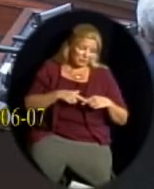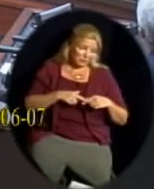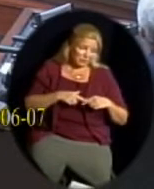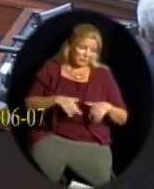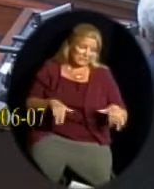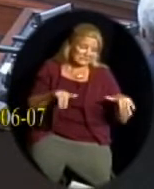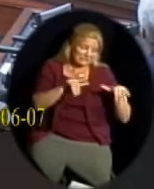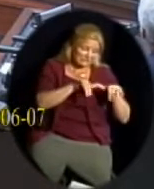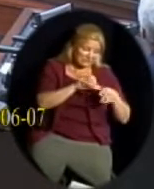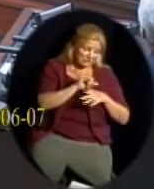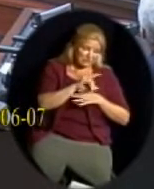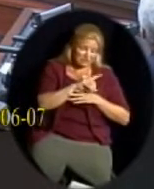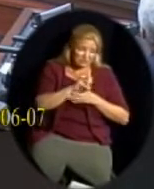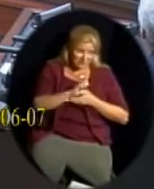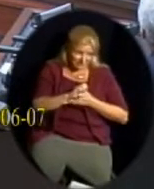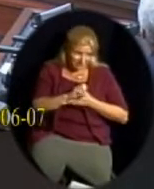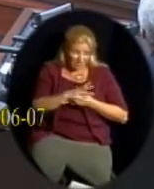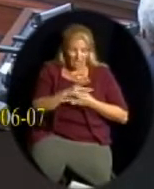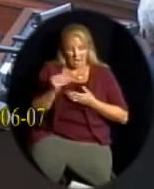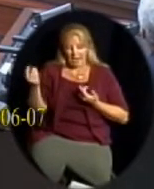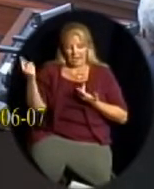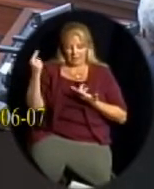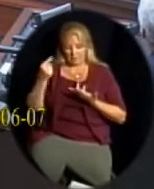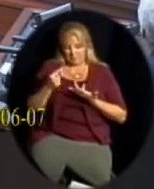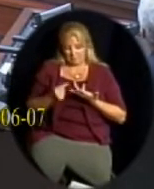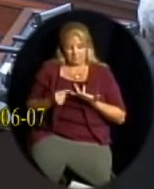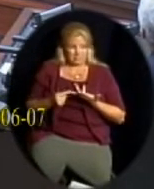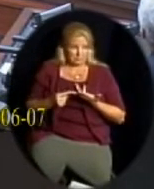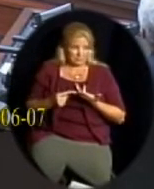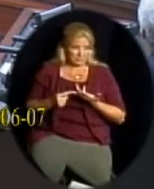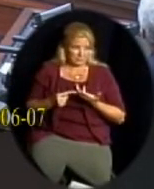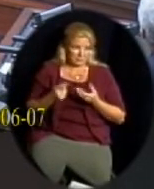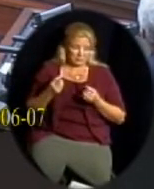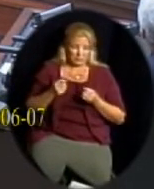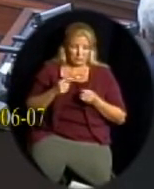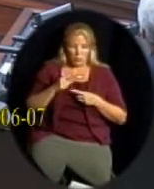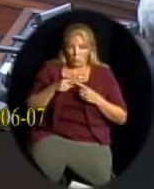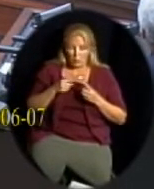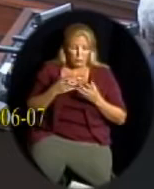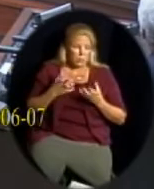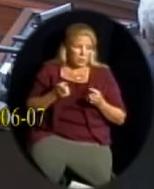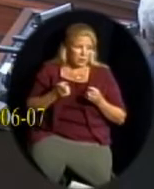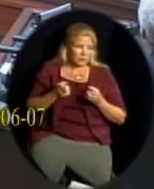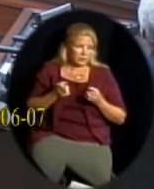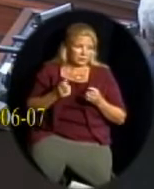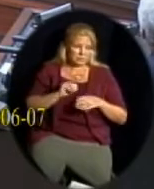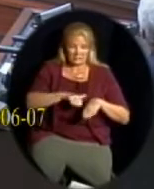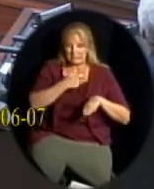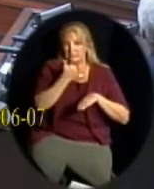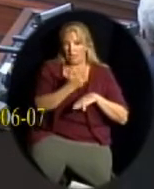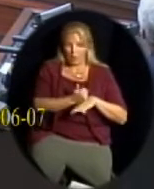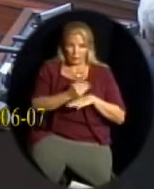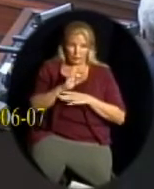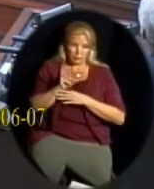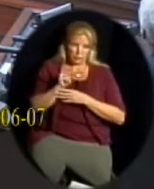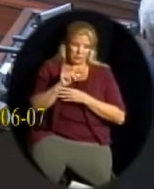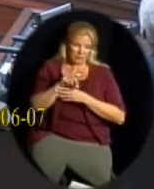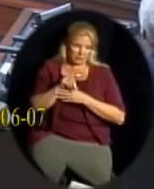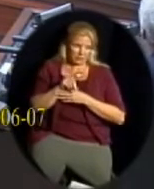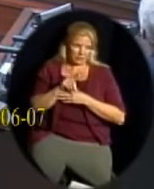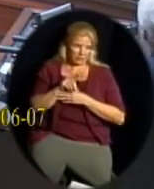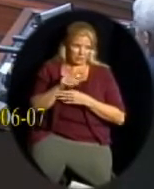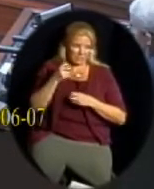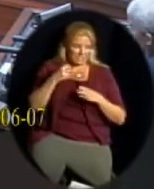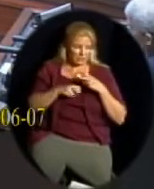amortization, how long we would decide to spread out the bond issue and the staging of the bond issue. And historically, we've